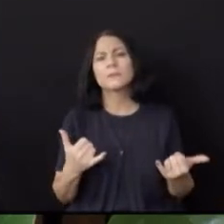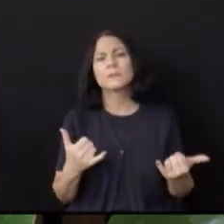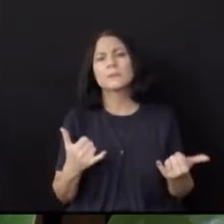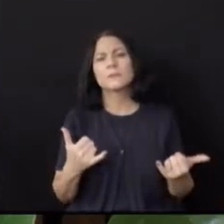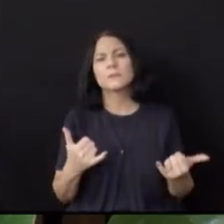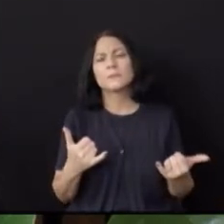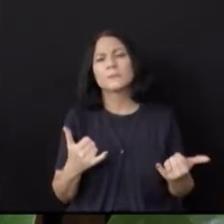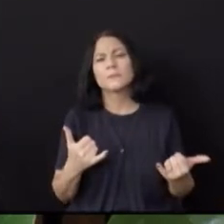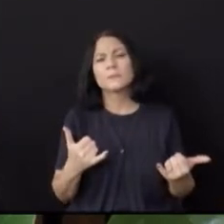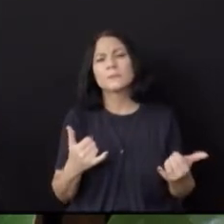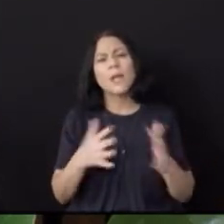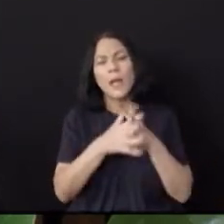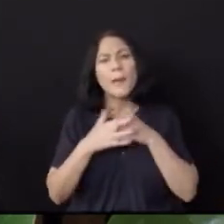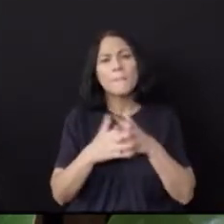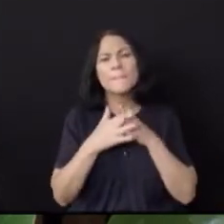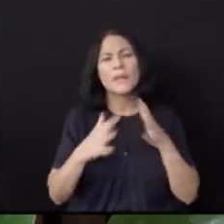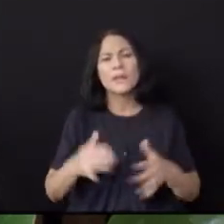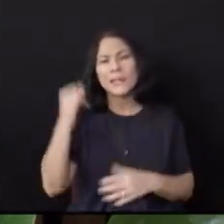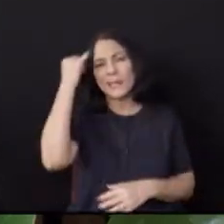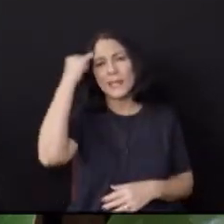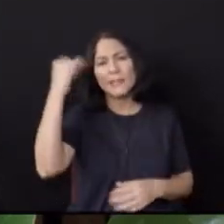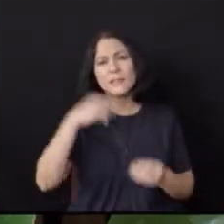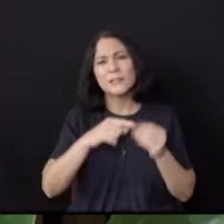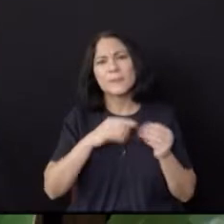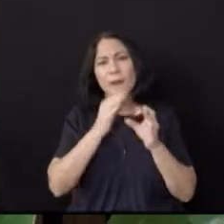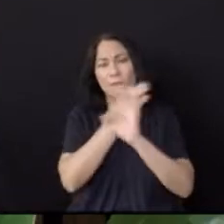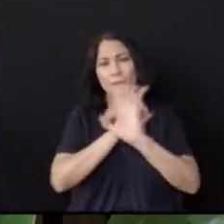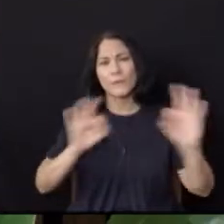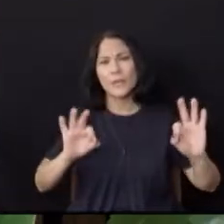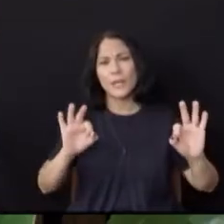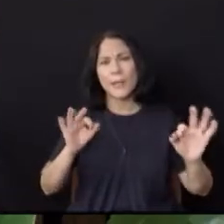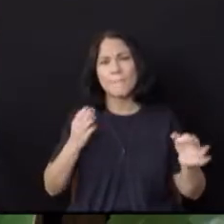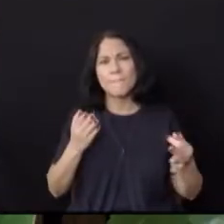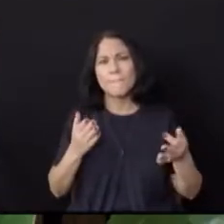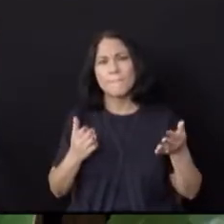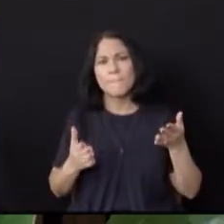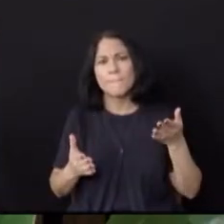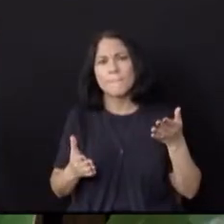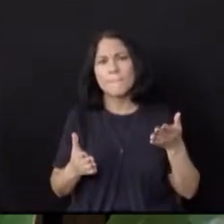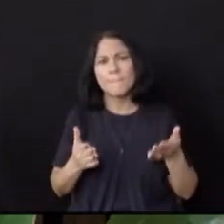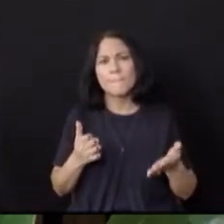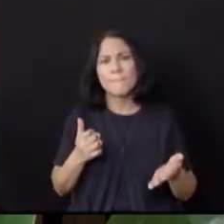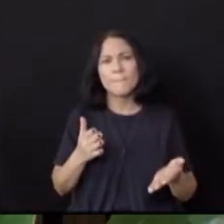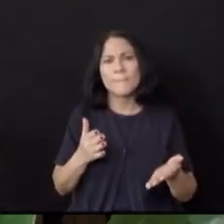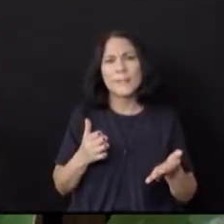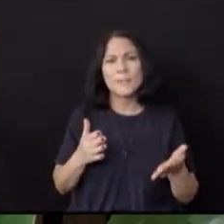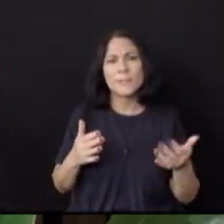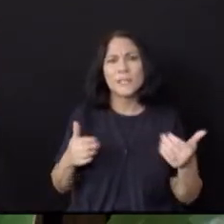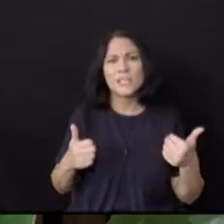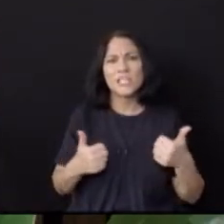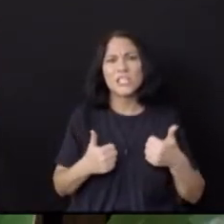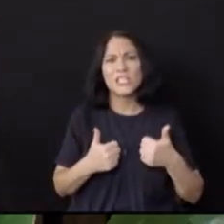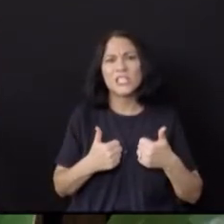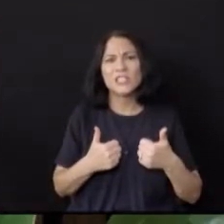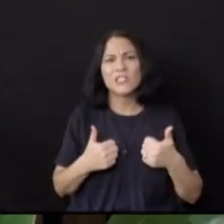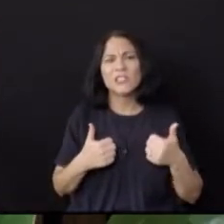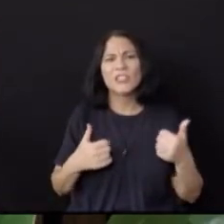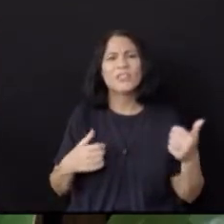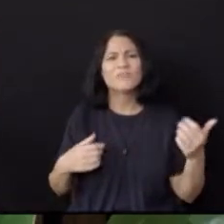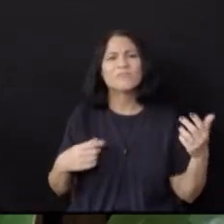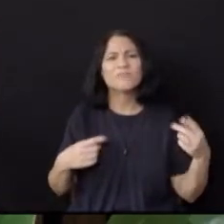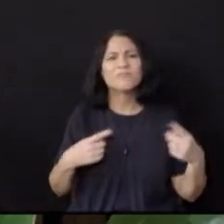This is where our American ideas about freedom might begin to rub up against some of our Christian ideas and understanding